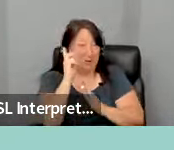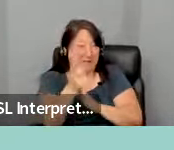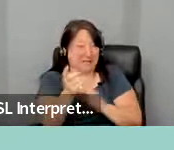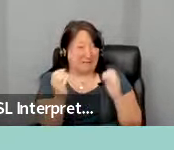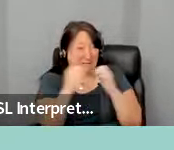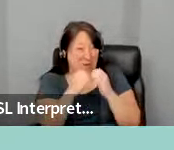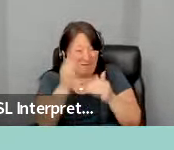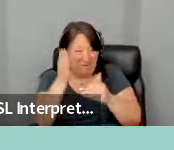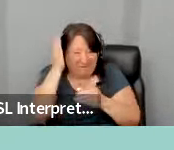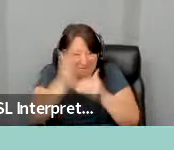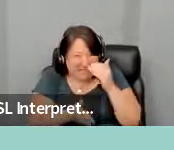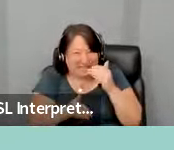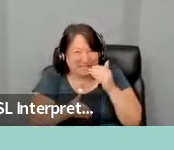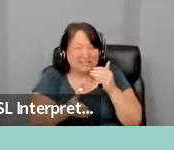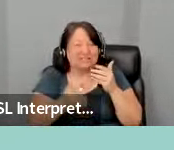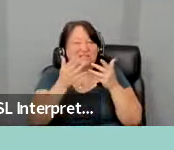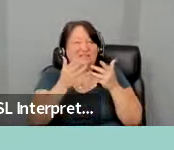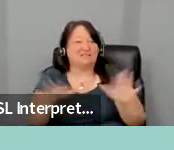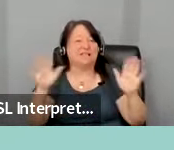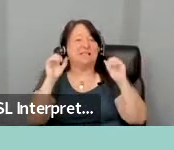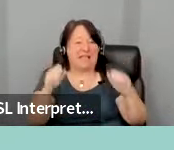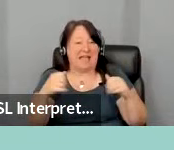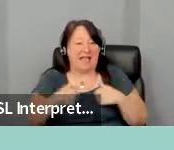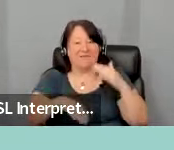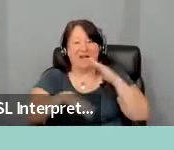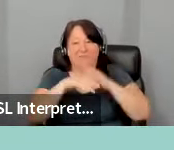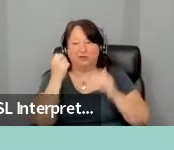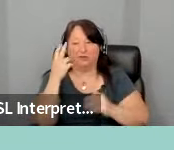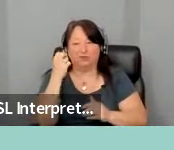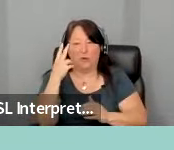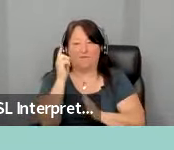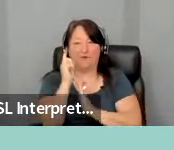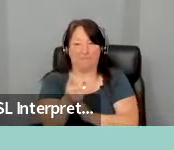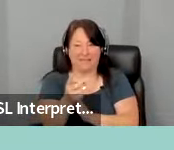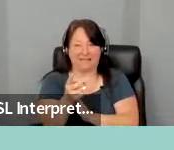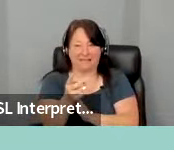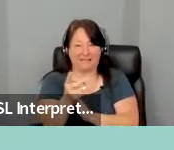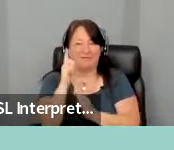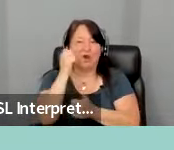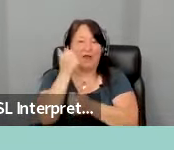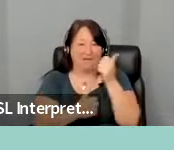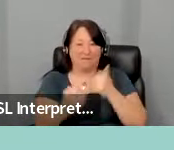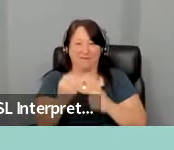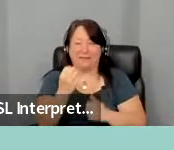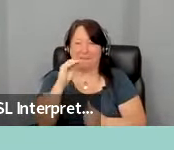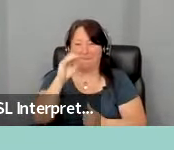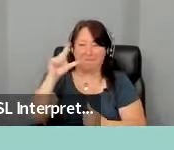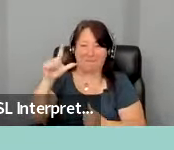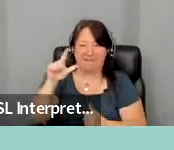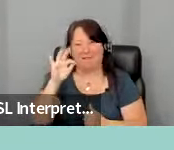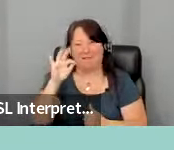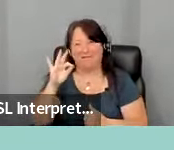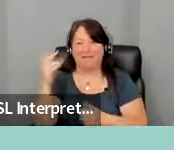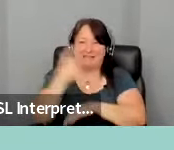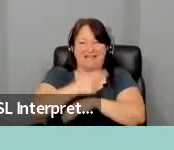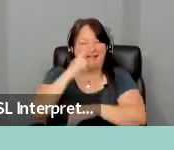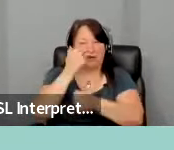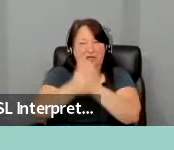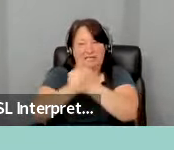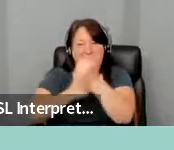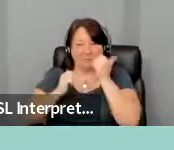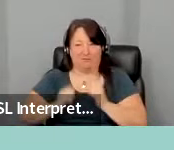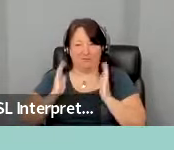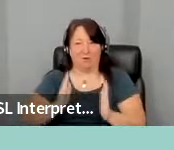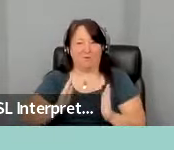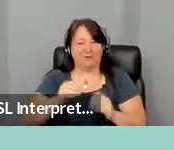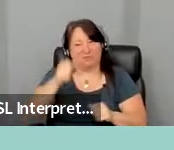something up, there is up to a 12-minute grace period on every meal of the day for each performer. So it's something to